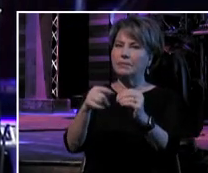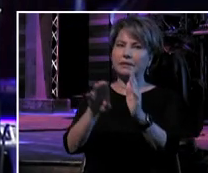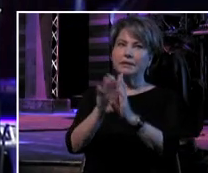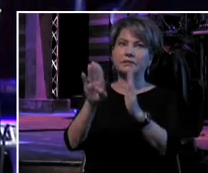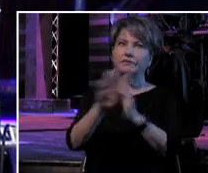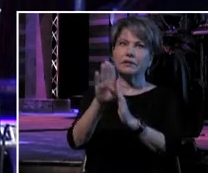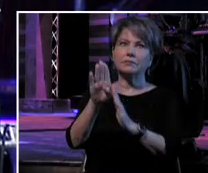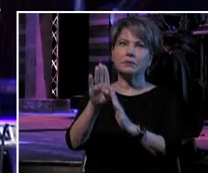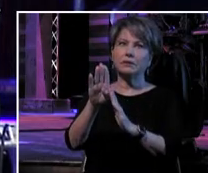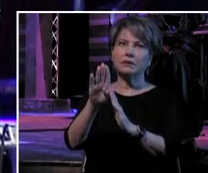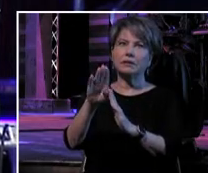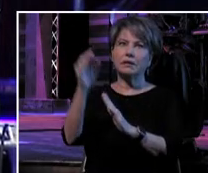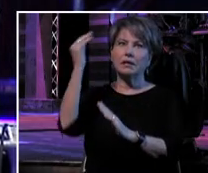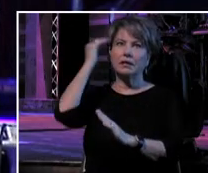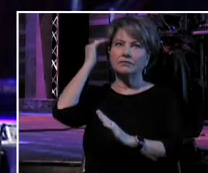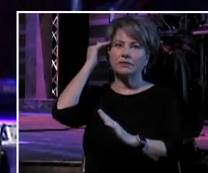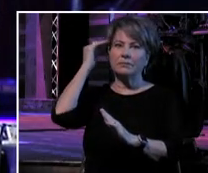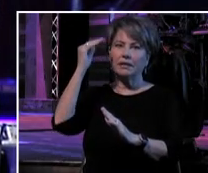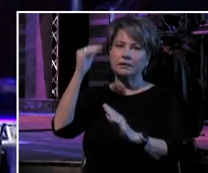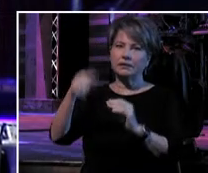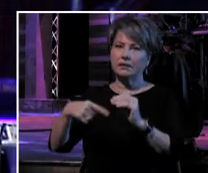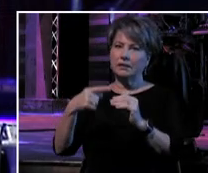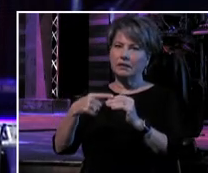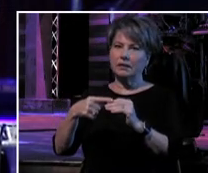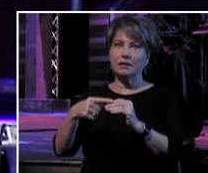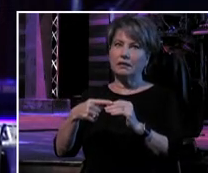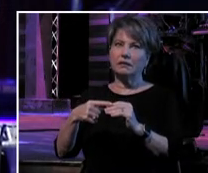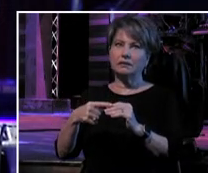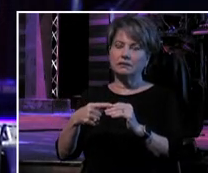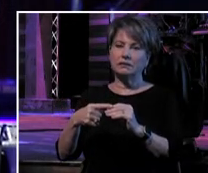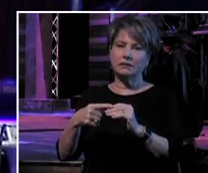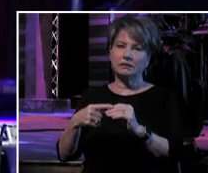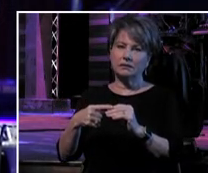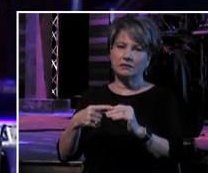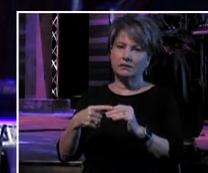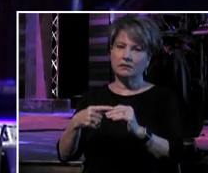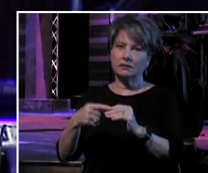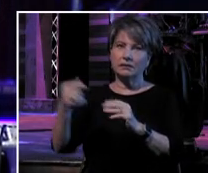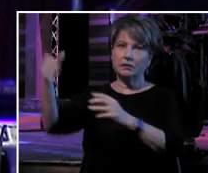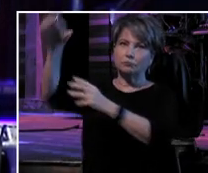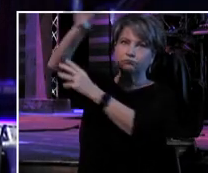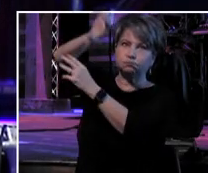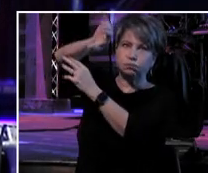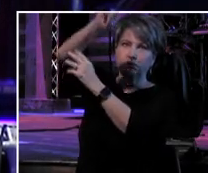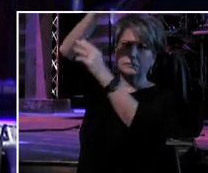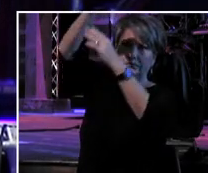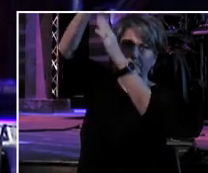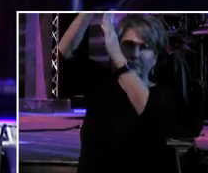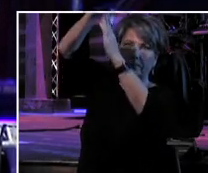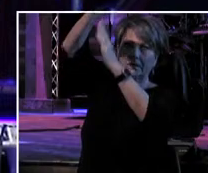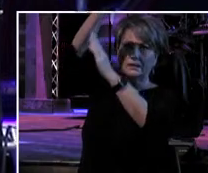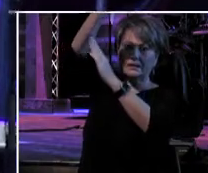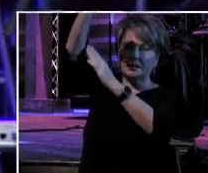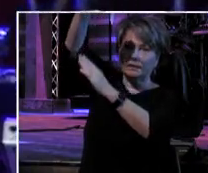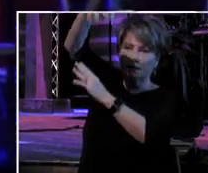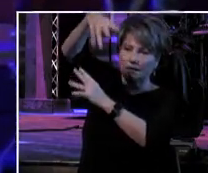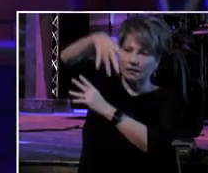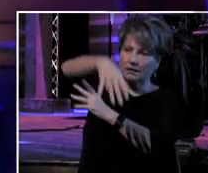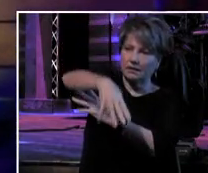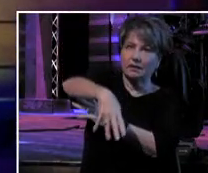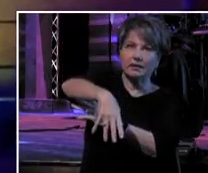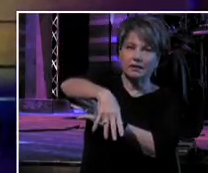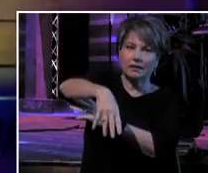recent discoveries, whoever just got soaked over there, sorry. Okay. You okay?